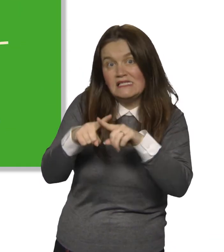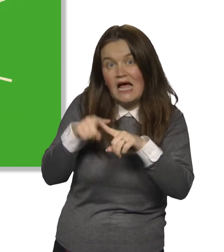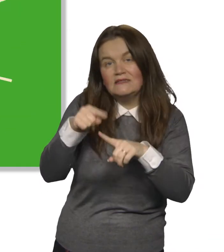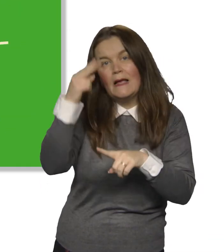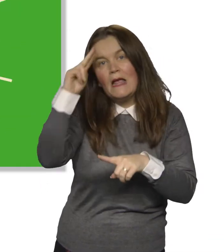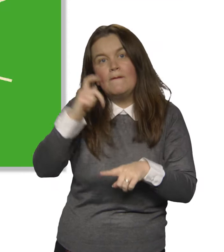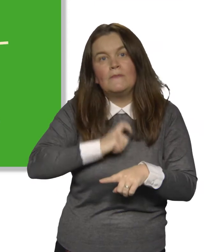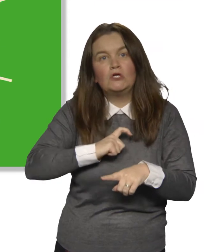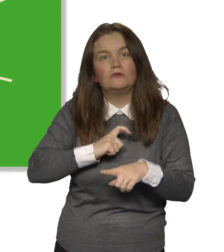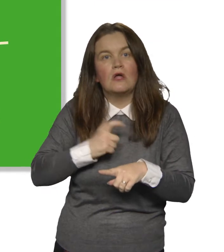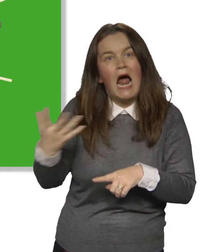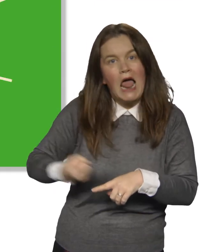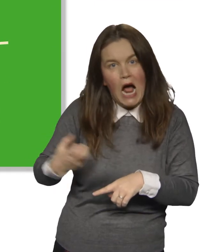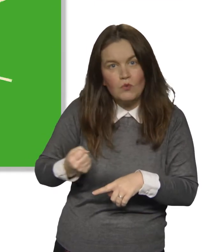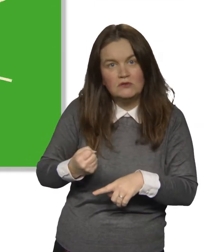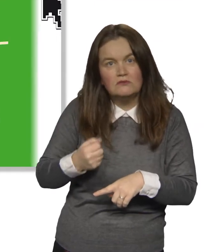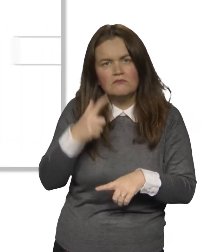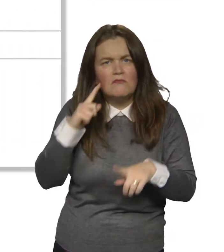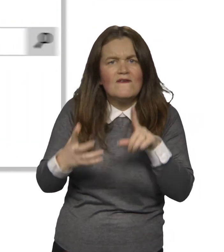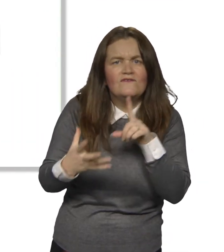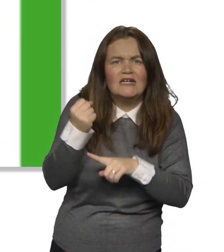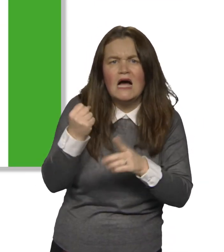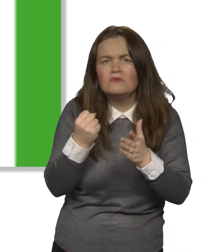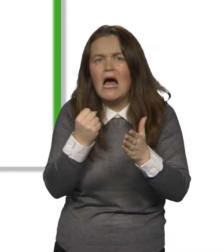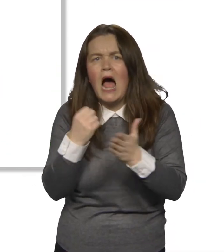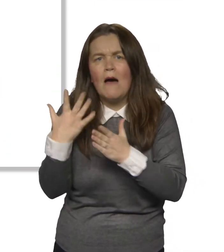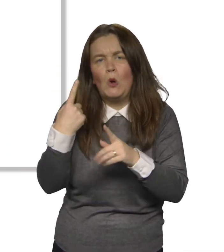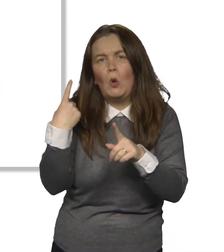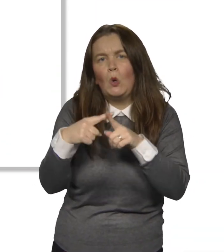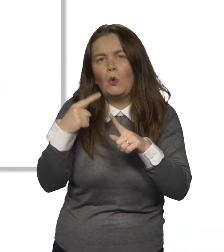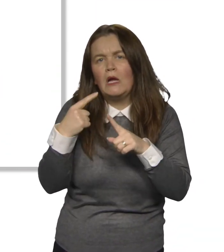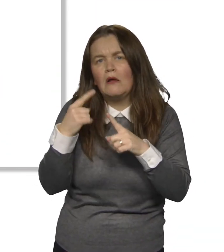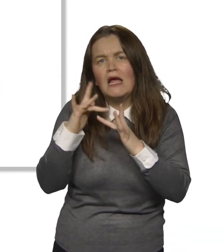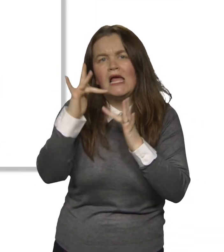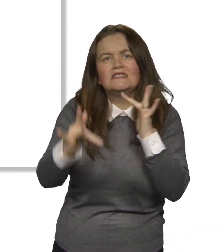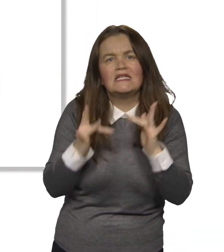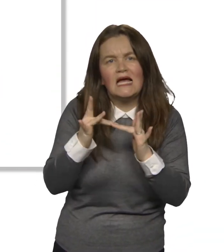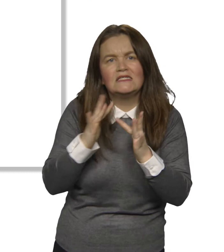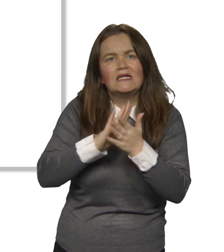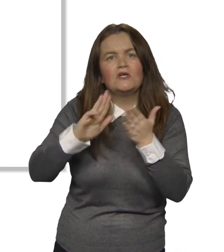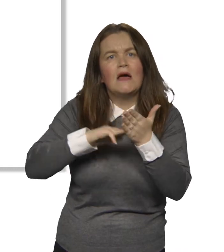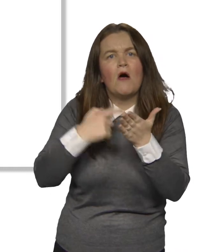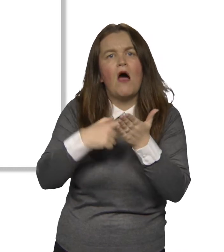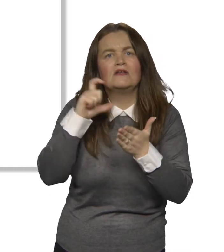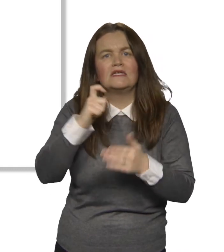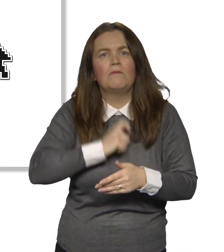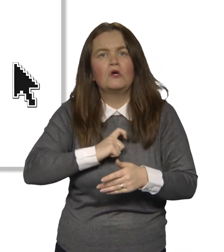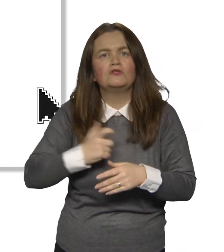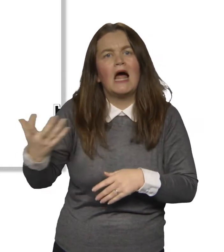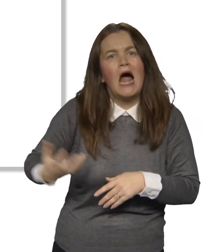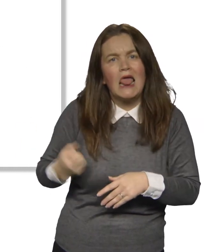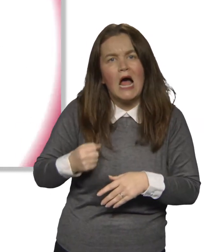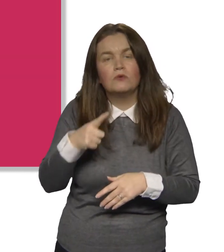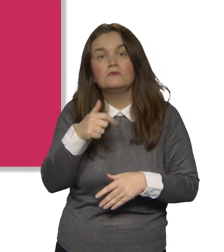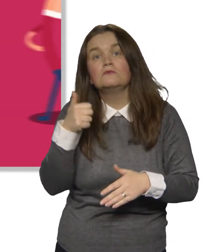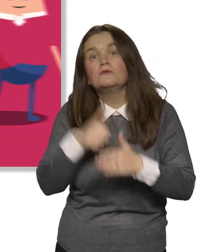personal allowance. You can find out how much it is by doing a quick internet search for HMRC personal allowance.